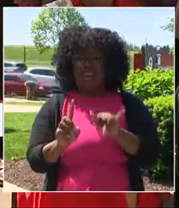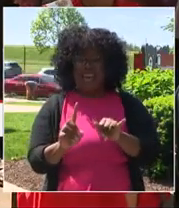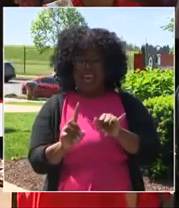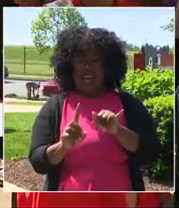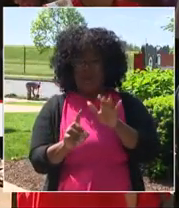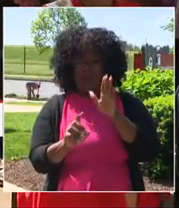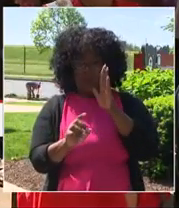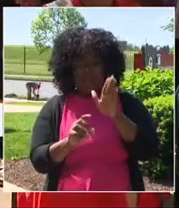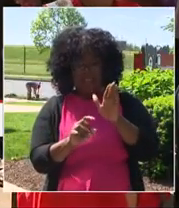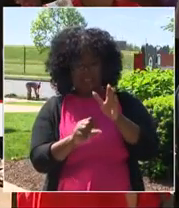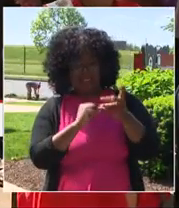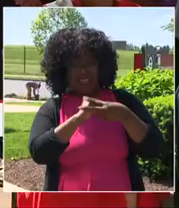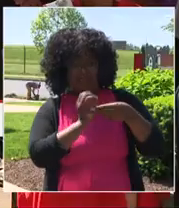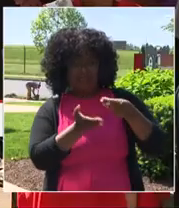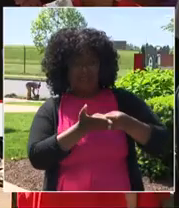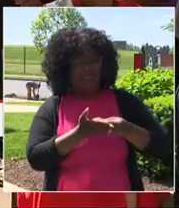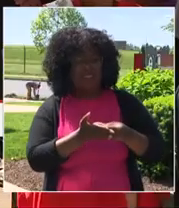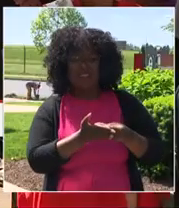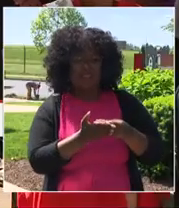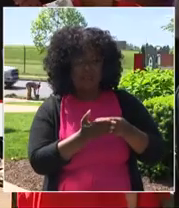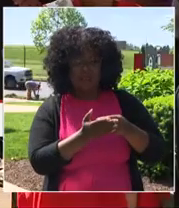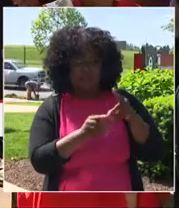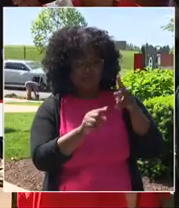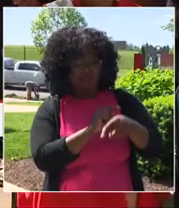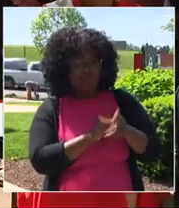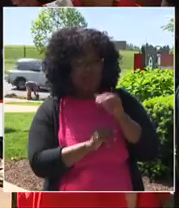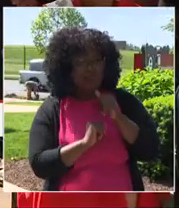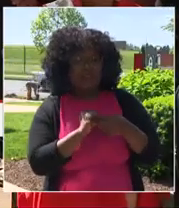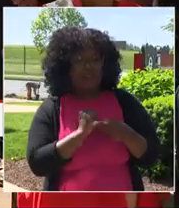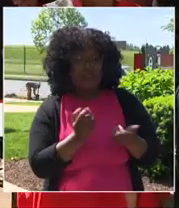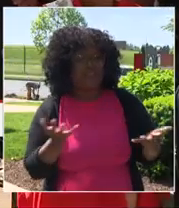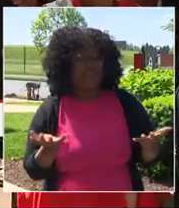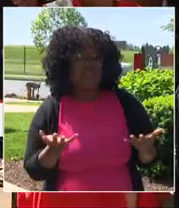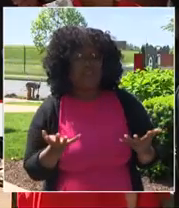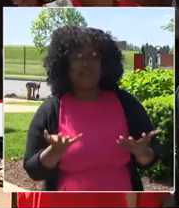for the federal government wouldn't close any gaps, but